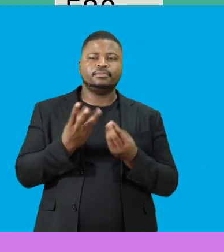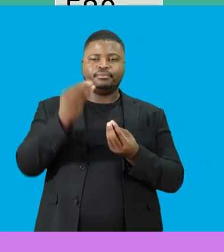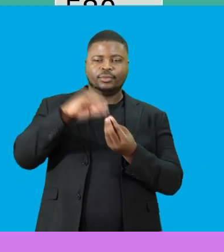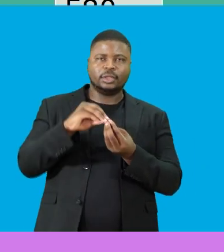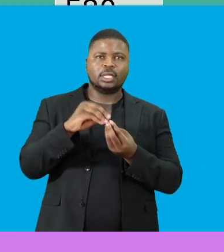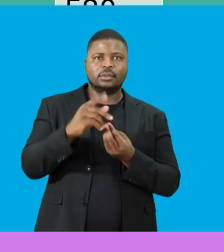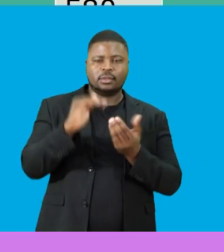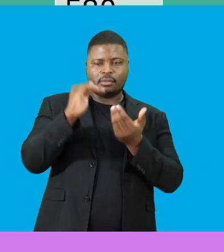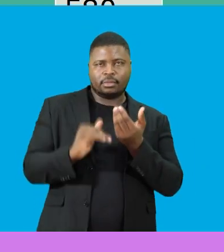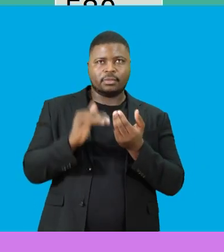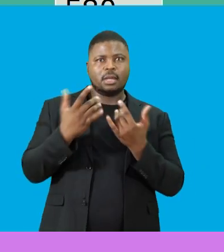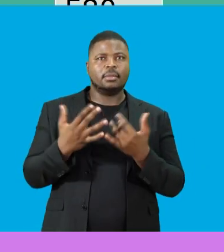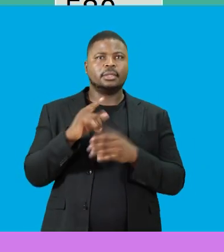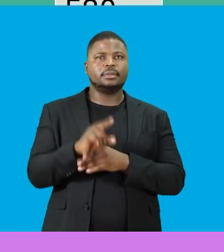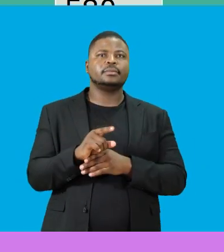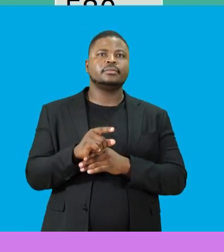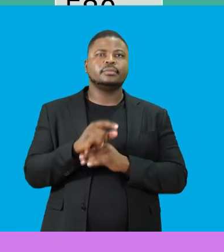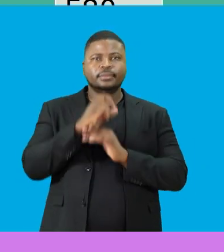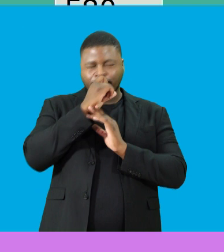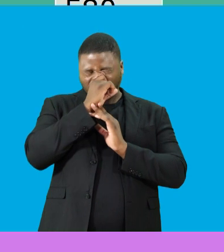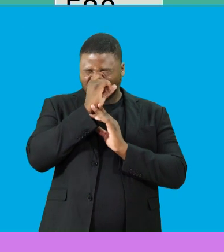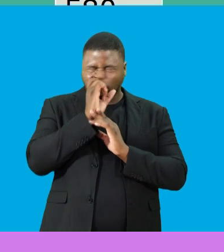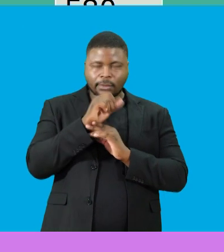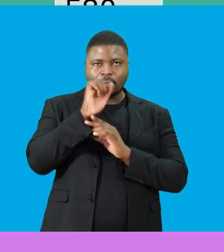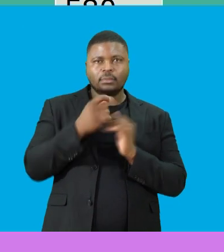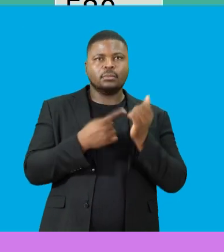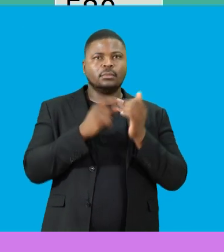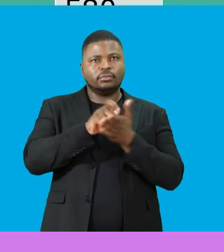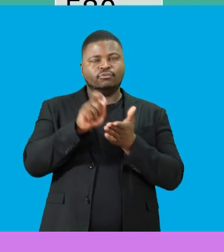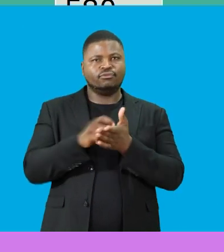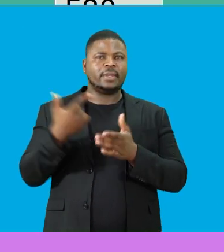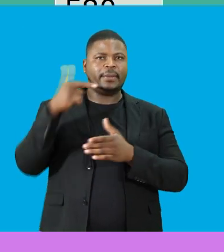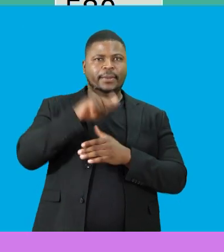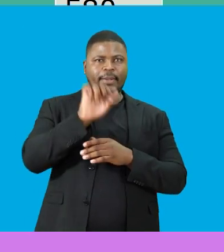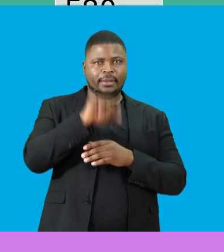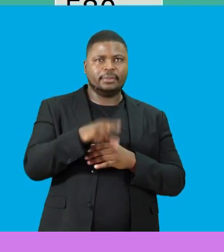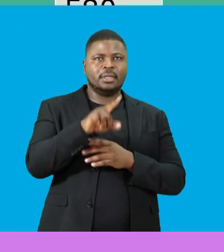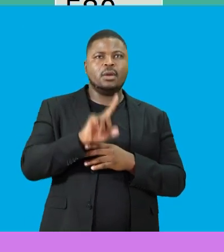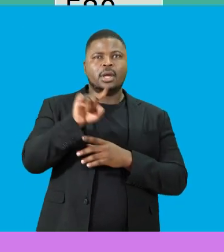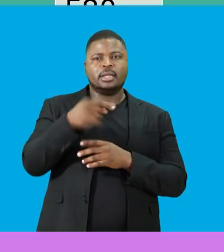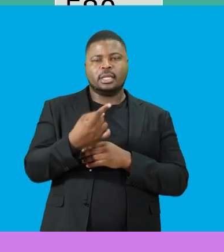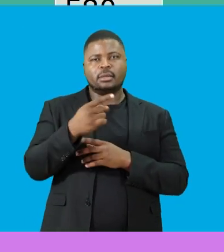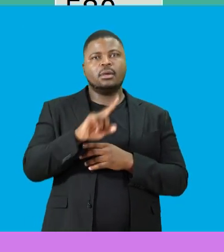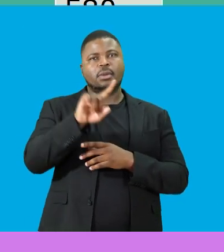We say 1,000. Let me write it nicely.